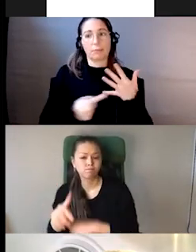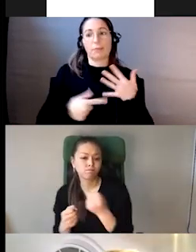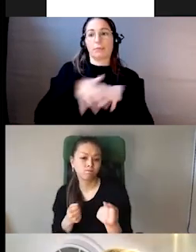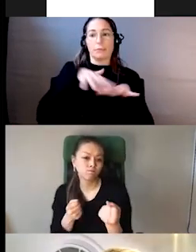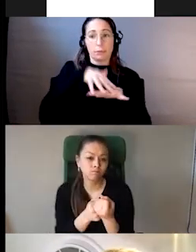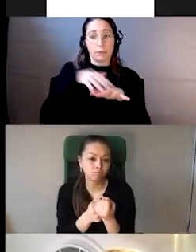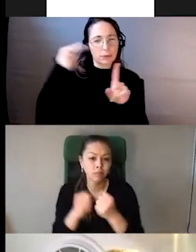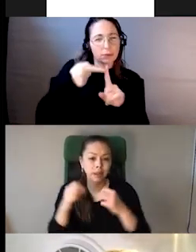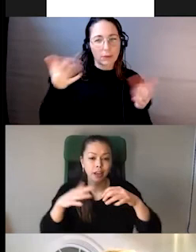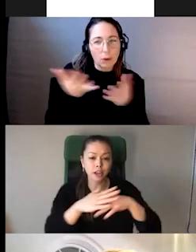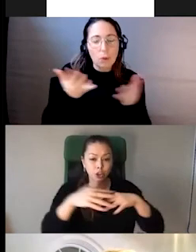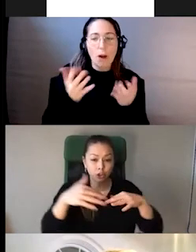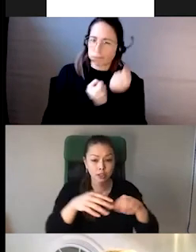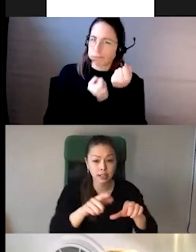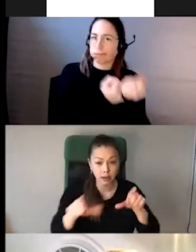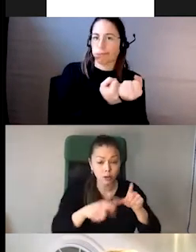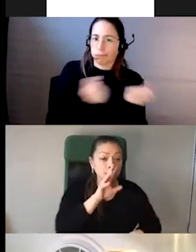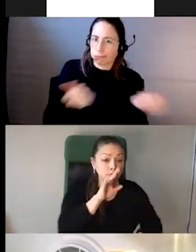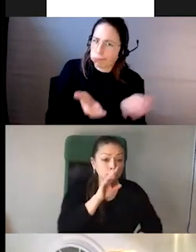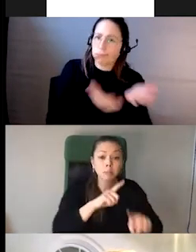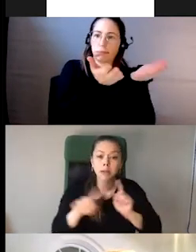oral Indigenous languages.